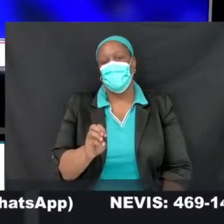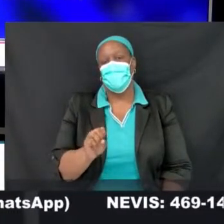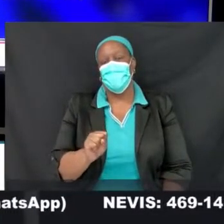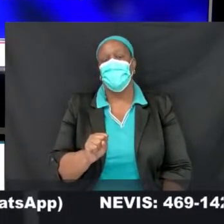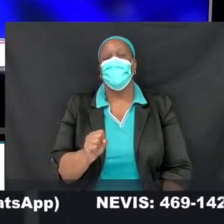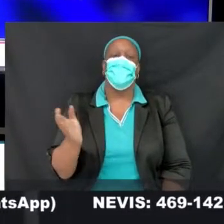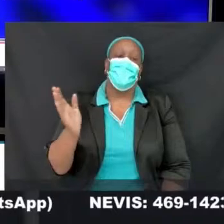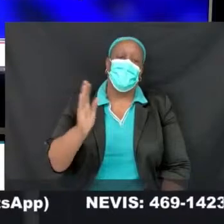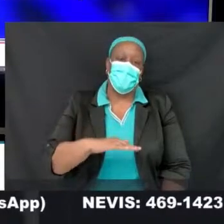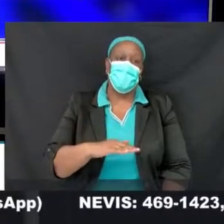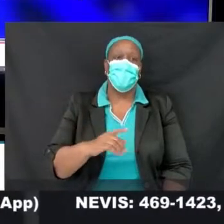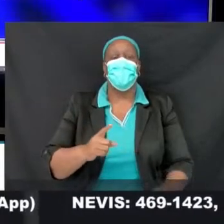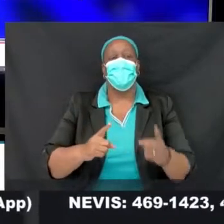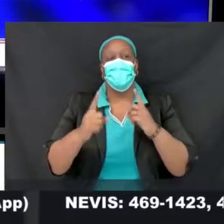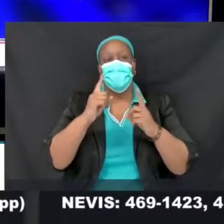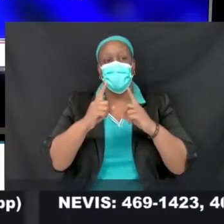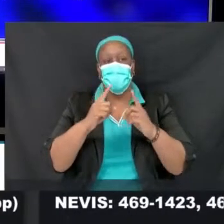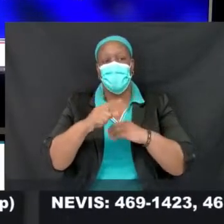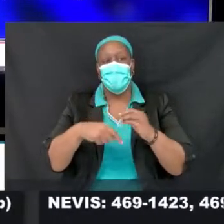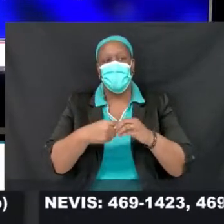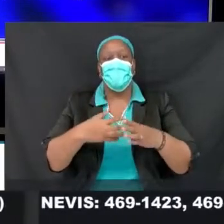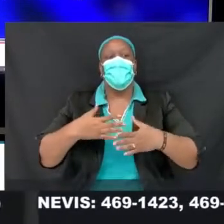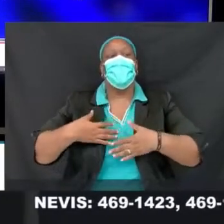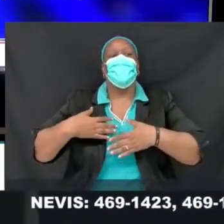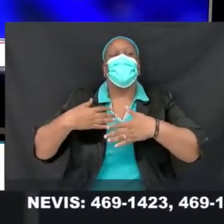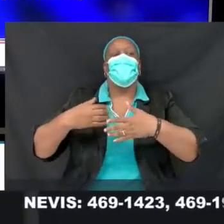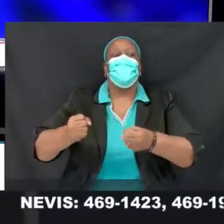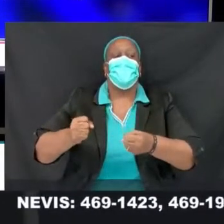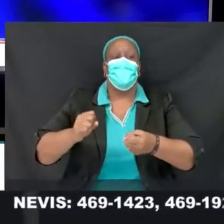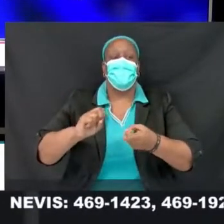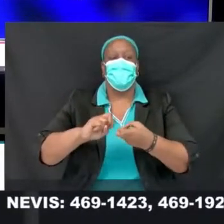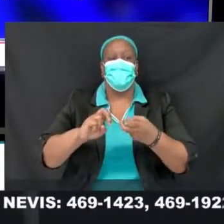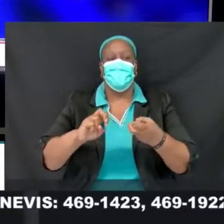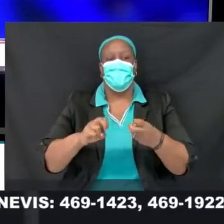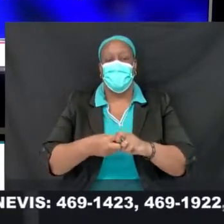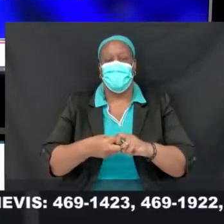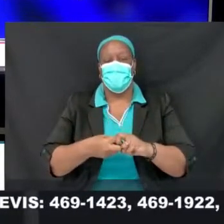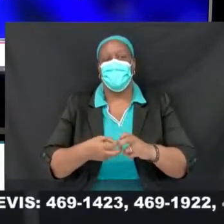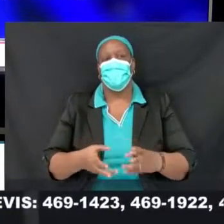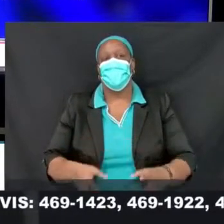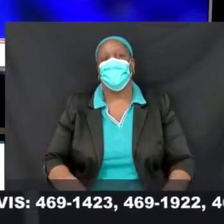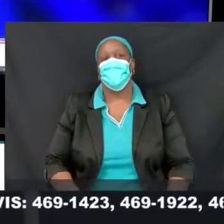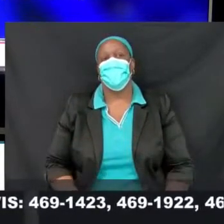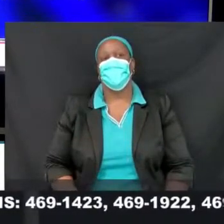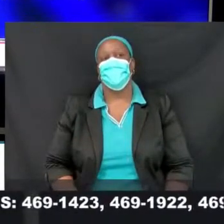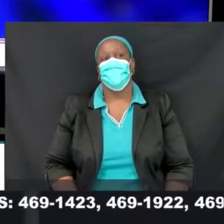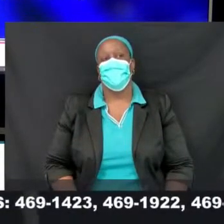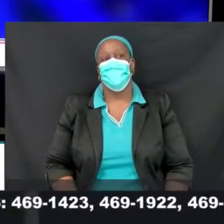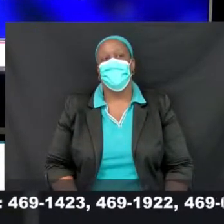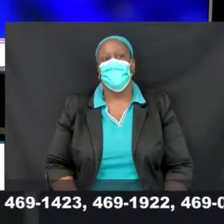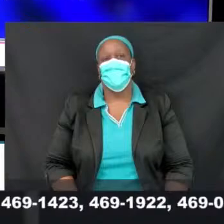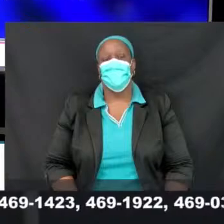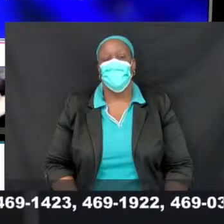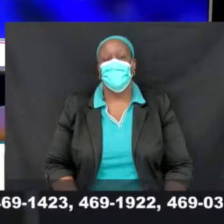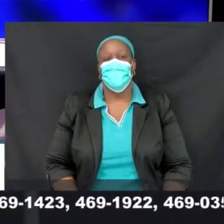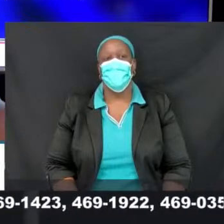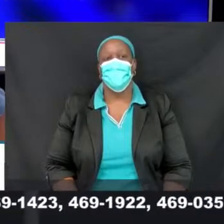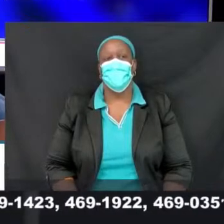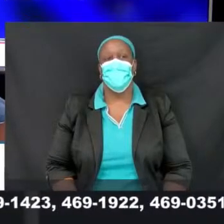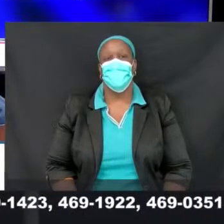Officer, to bring us the Health Emergency Operations Center situation report for today.